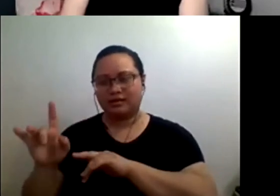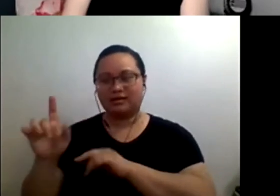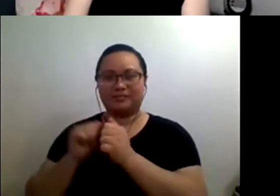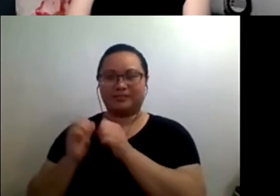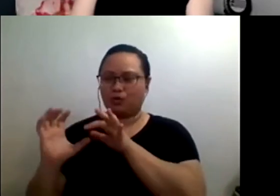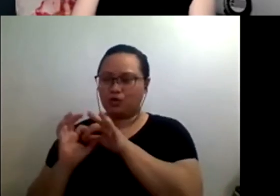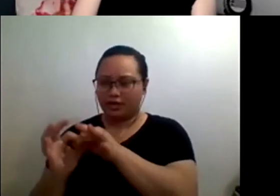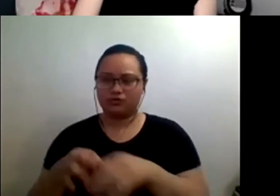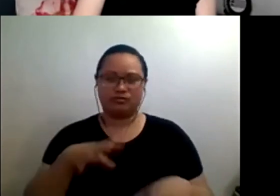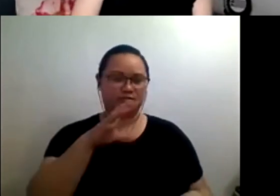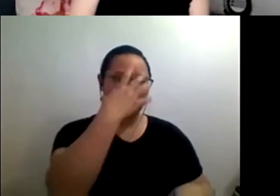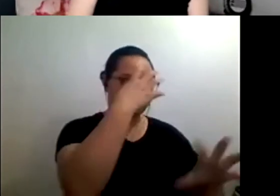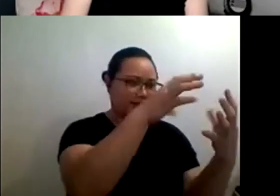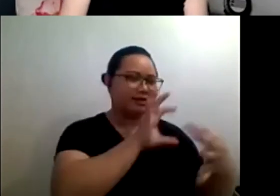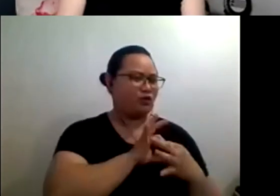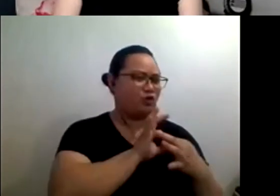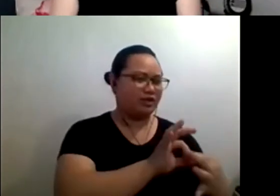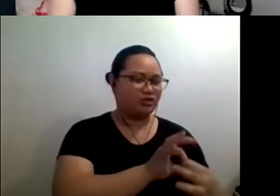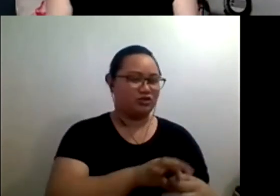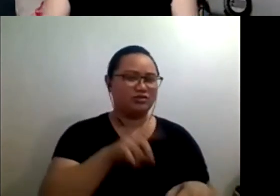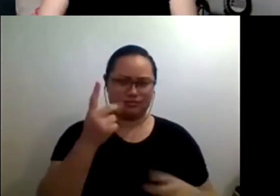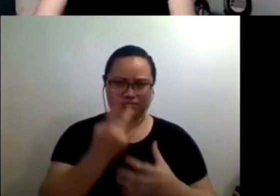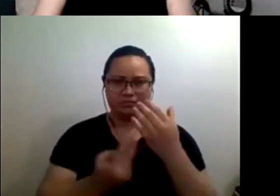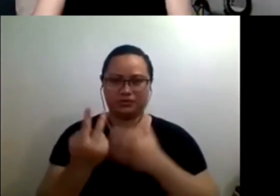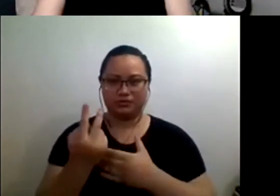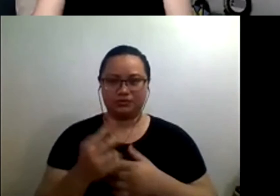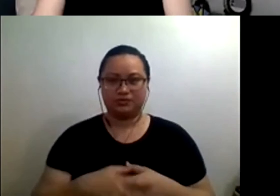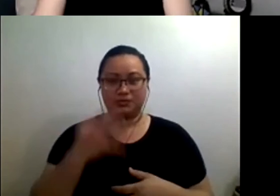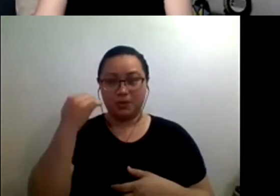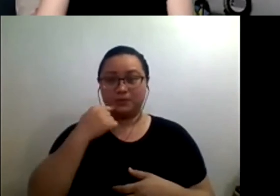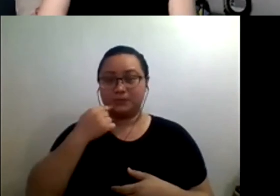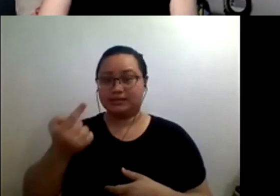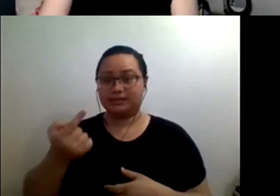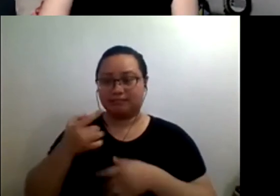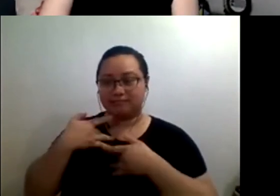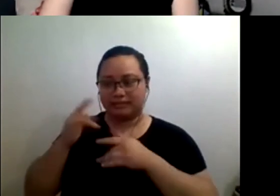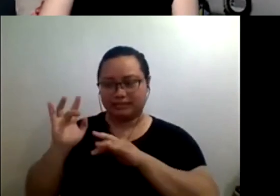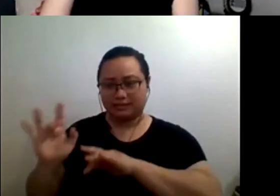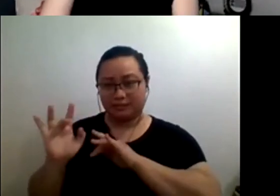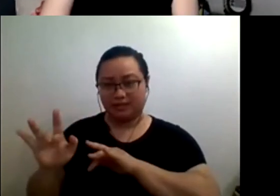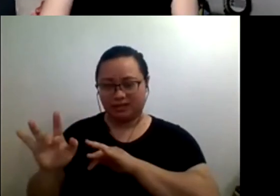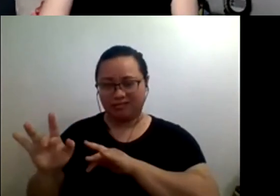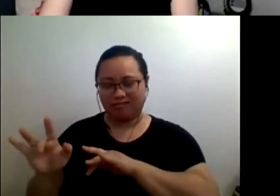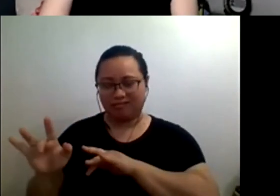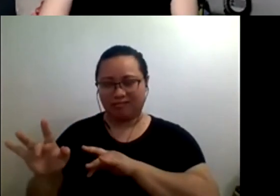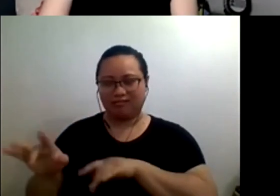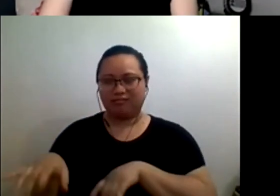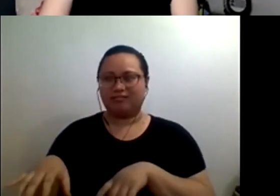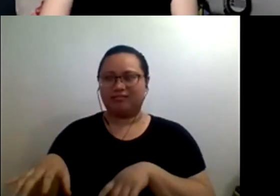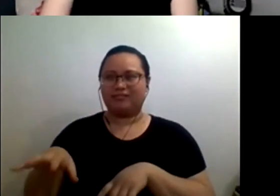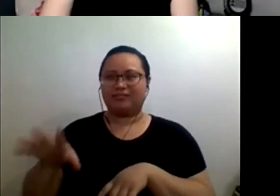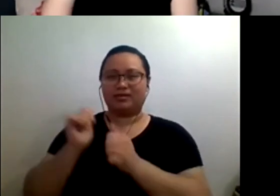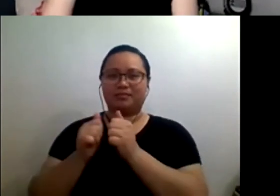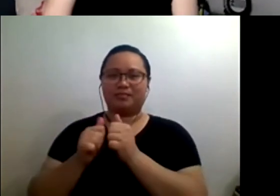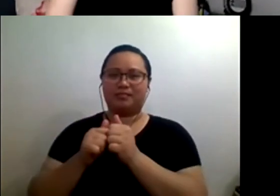empathy drives connection. Kasi when we say sympathy, what usually happens is you put yourself above